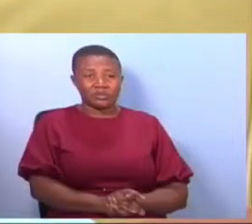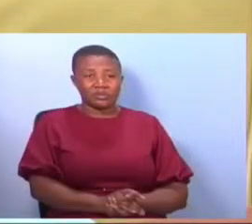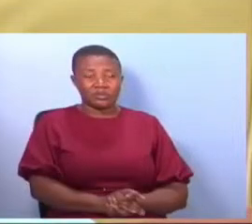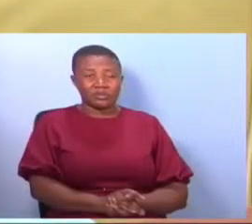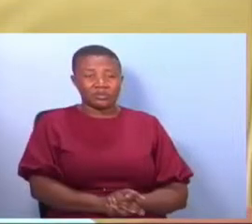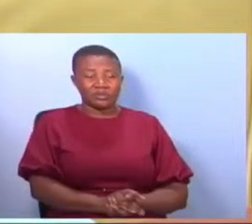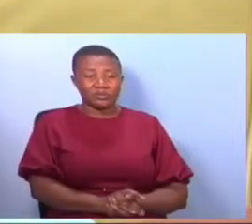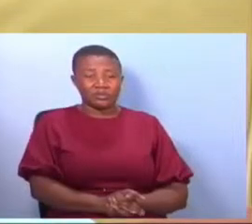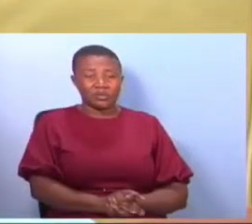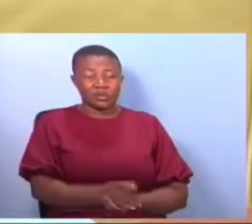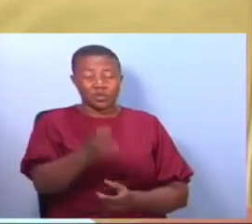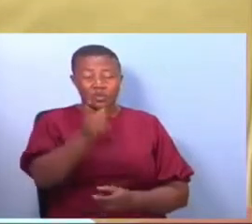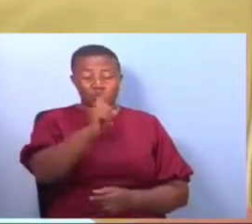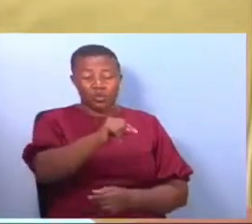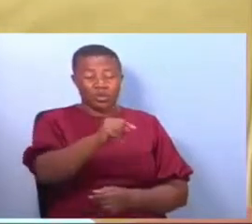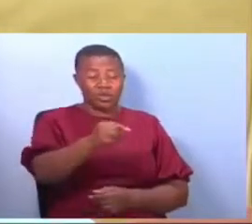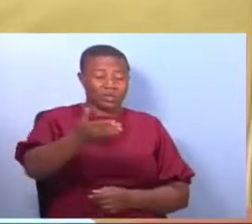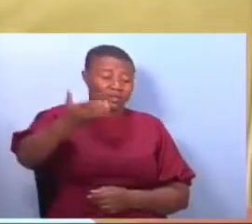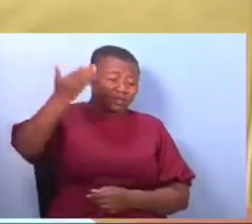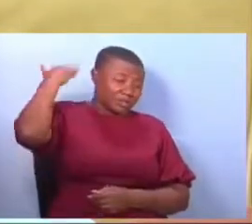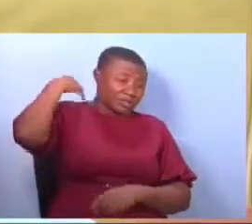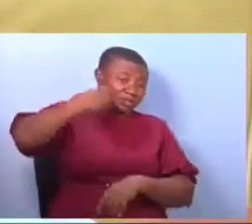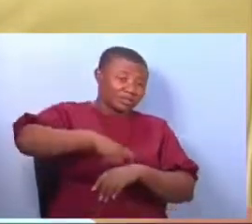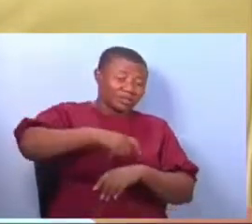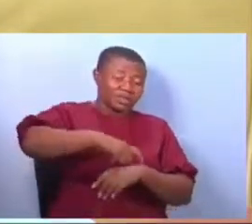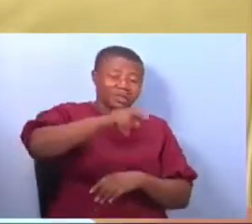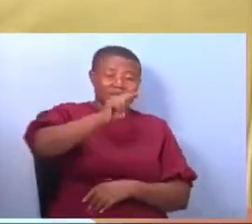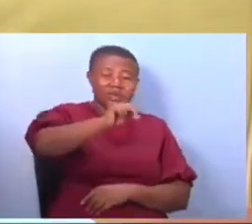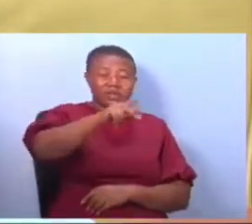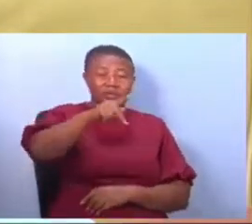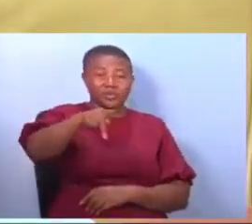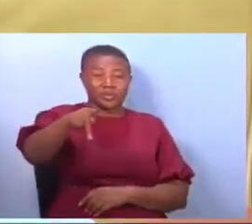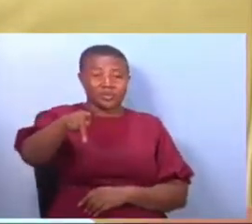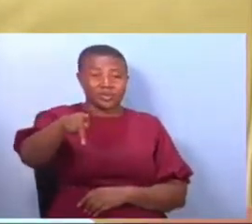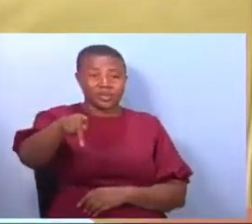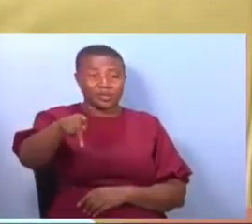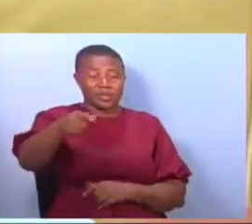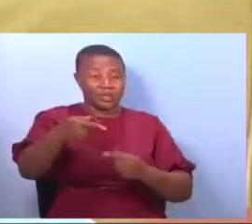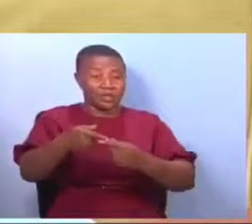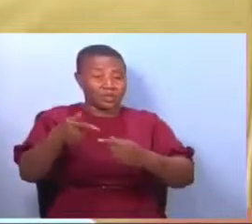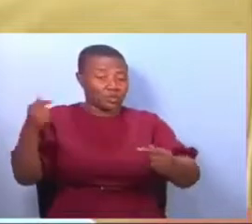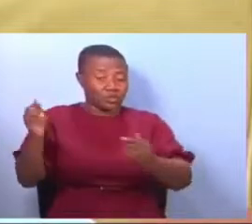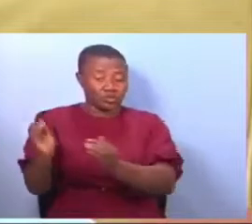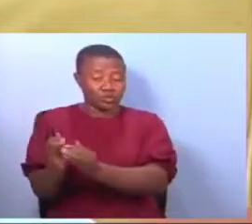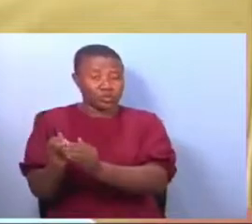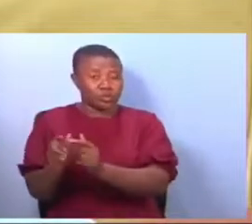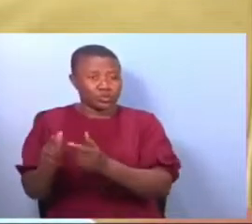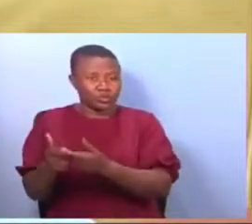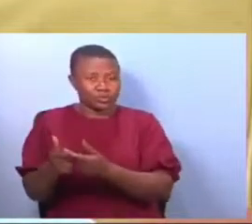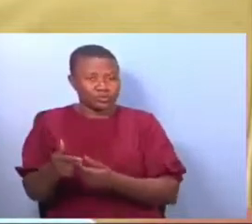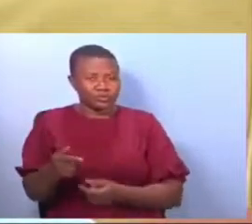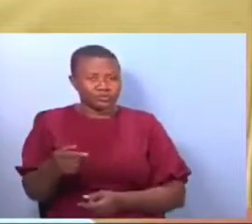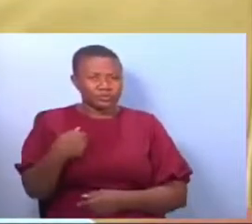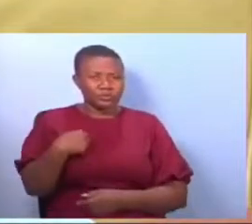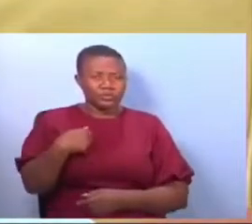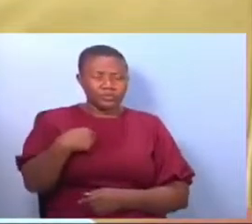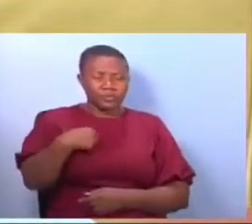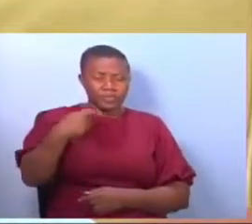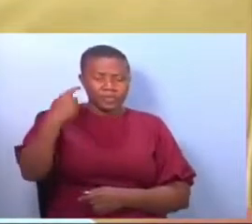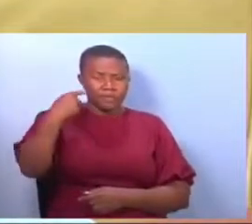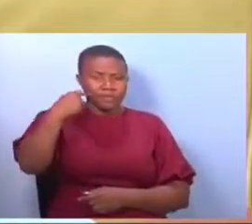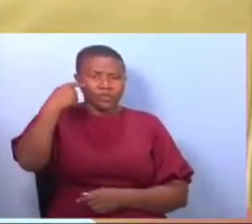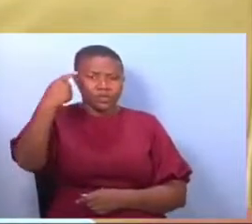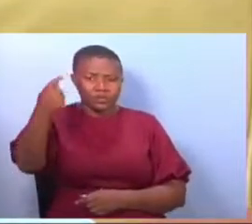minority. We saw him walk into the chamber. We thought he was going to join us to strongly oppose